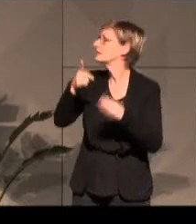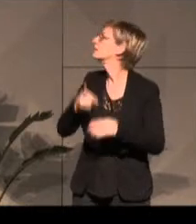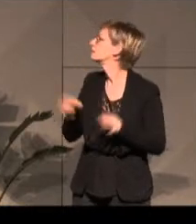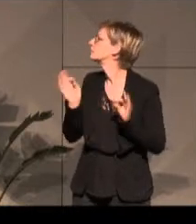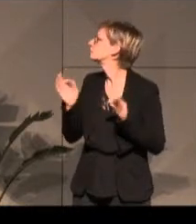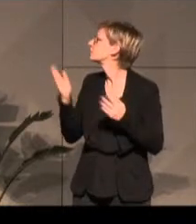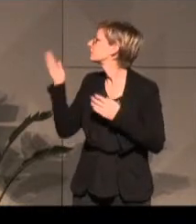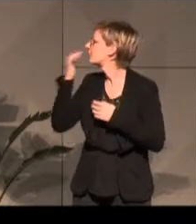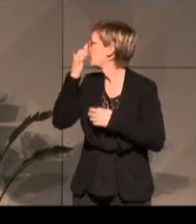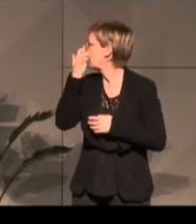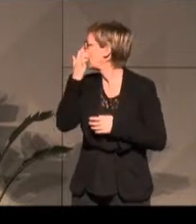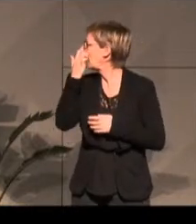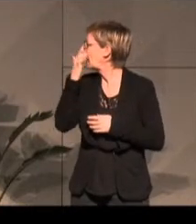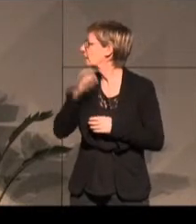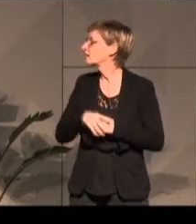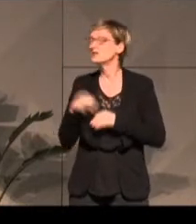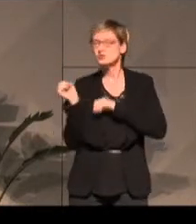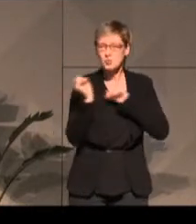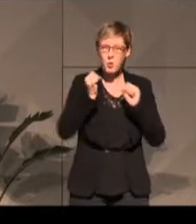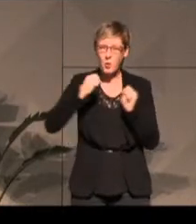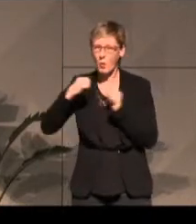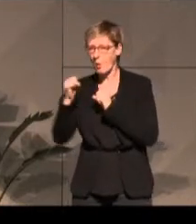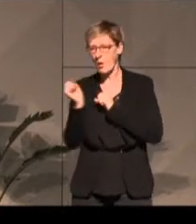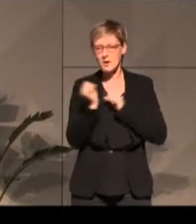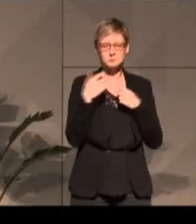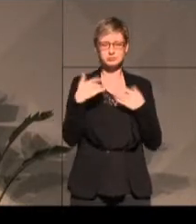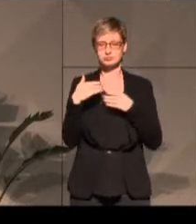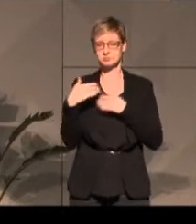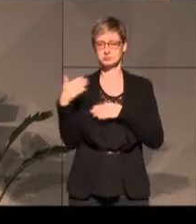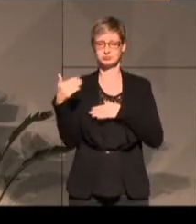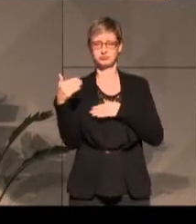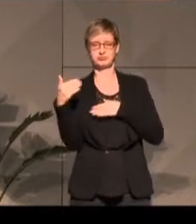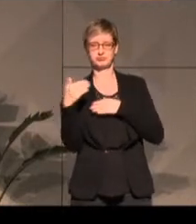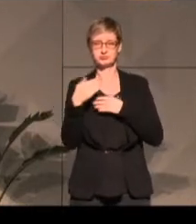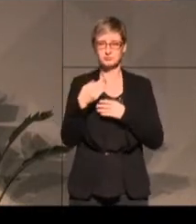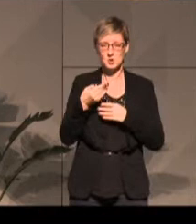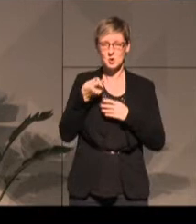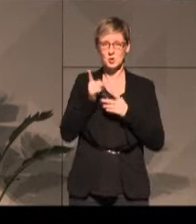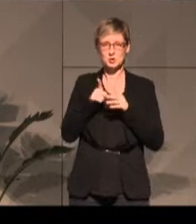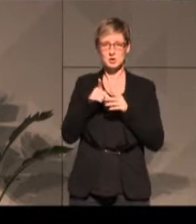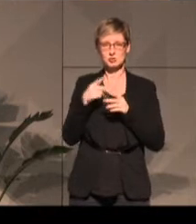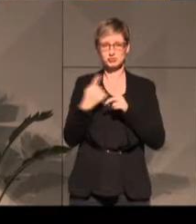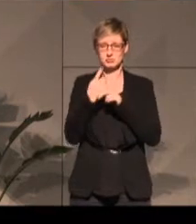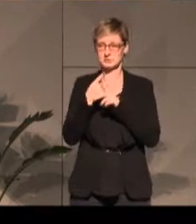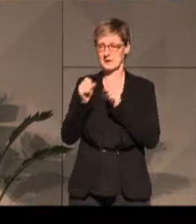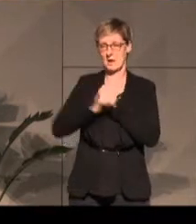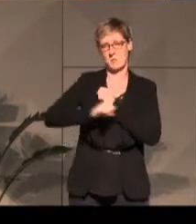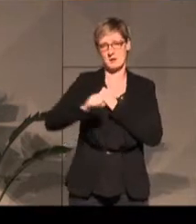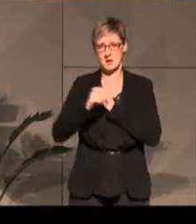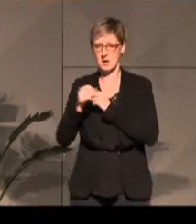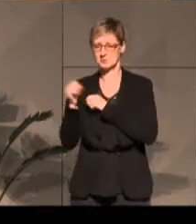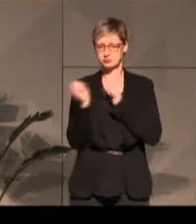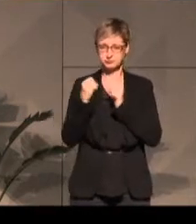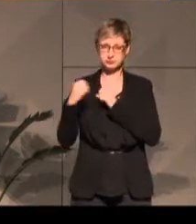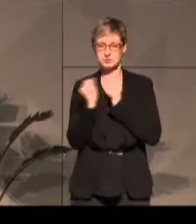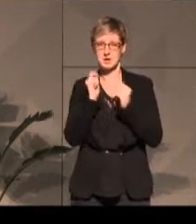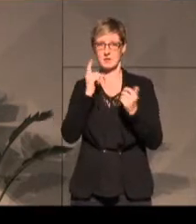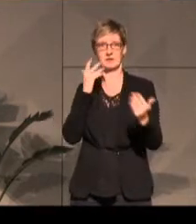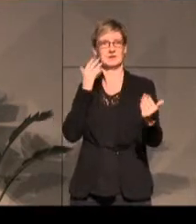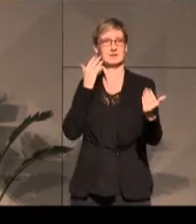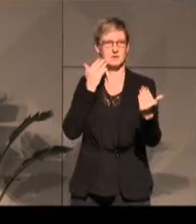So maybe you can move on my slides. And then we would face